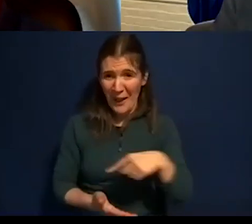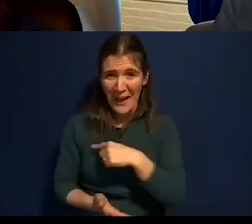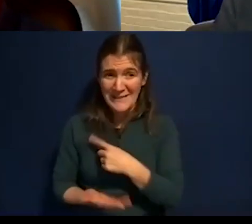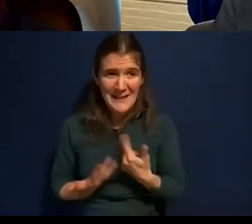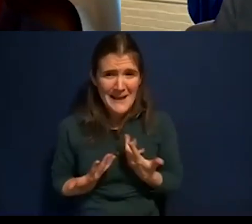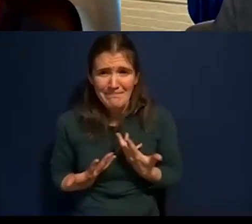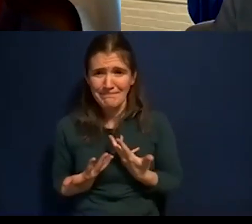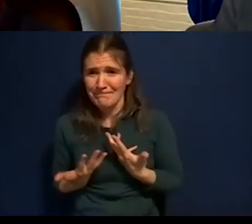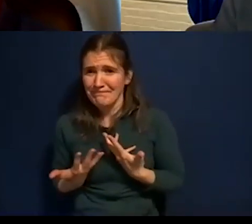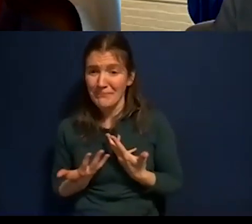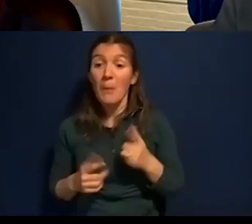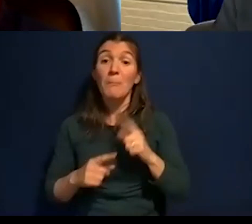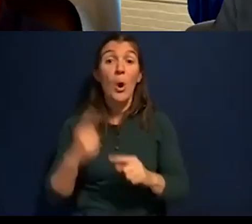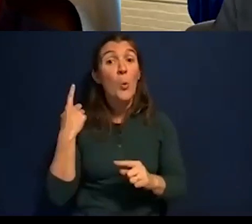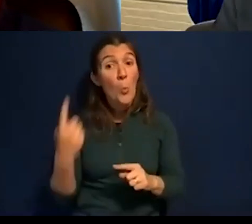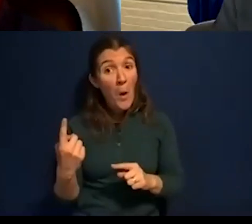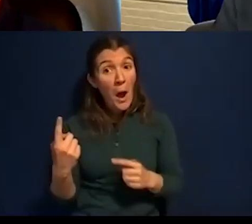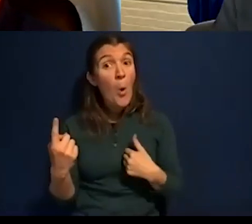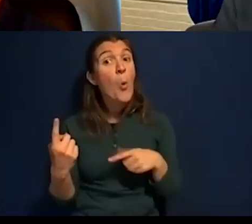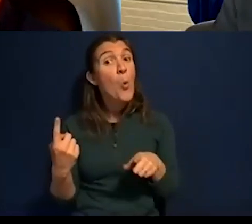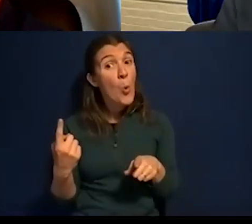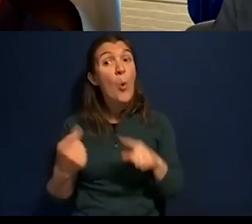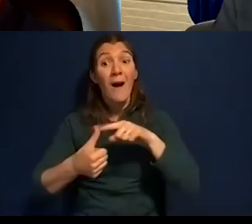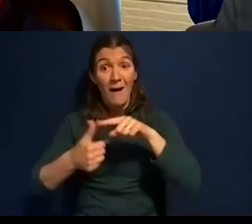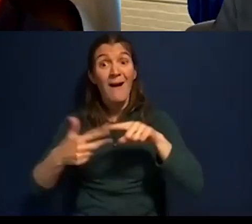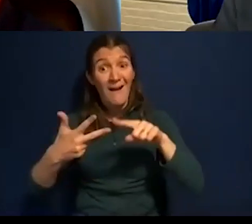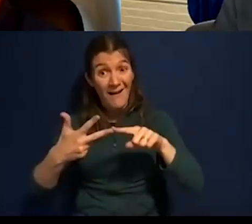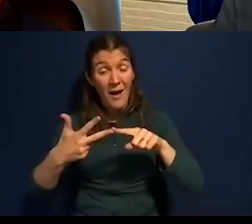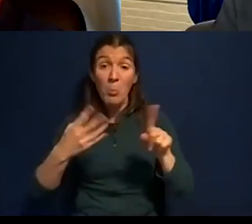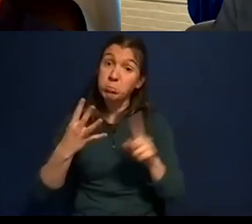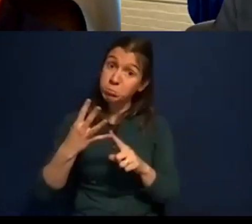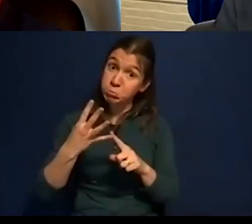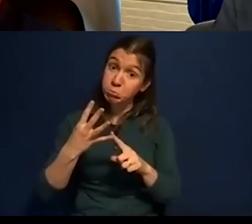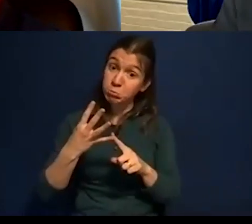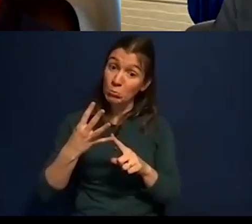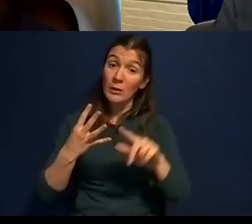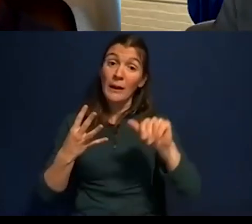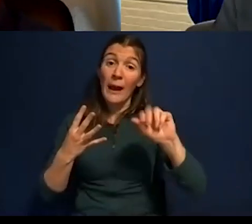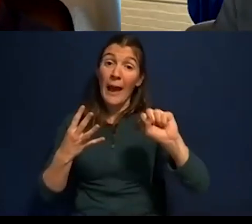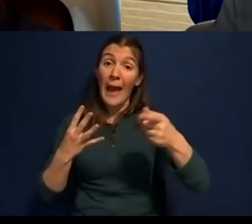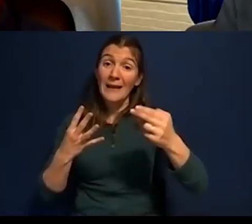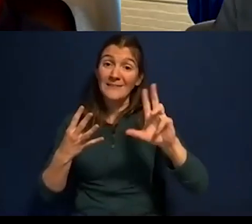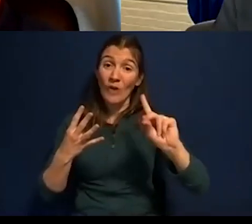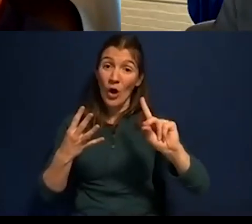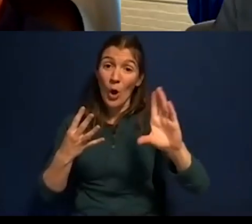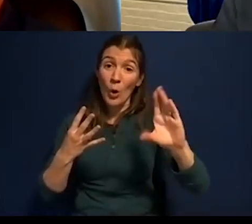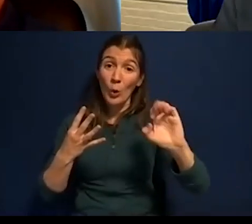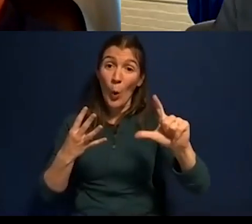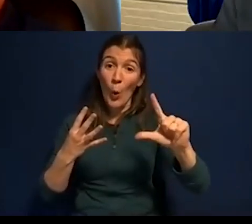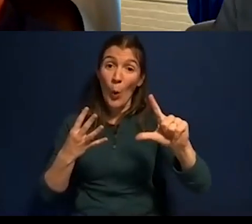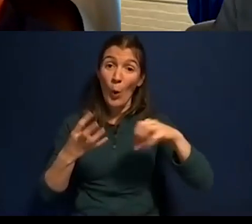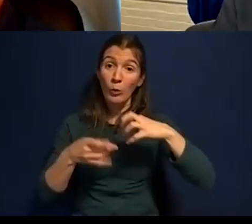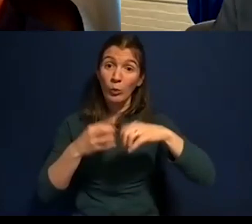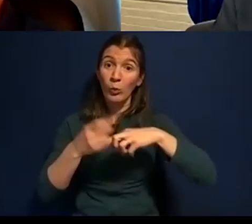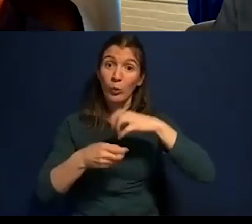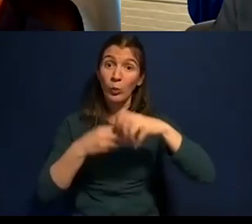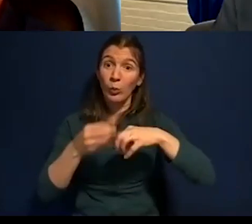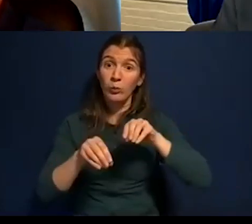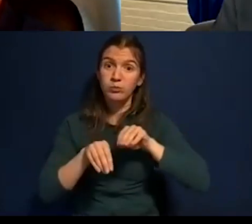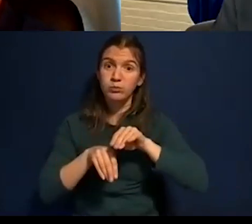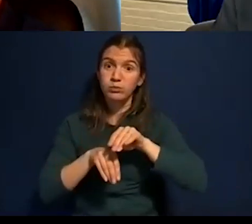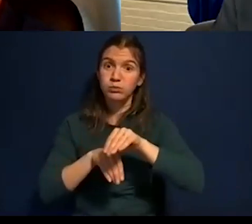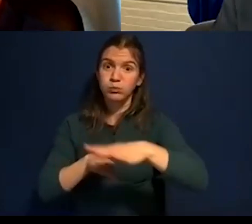applications, but one that we thought would be is the asphalt coal planer for the front of the sidewalk